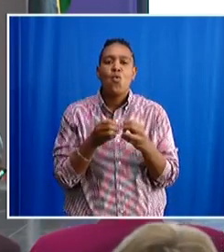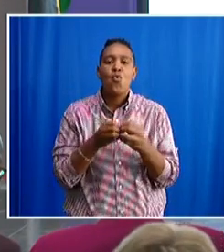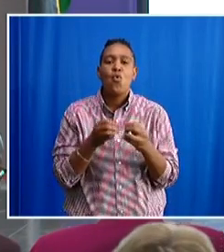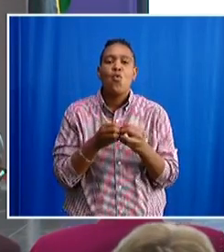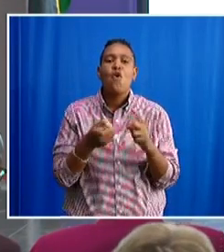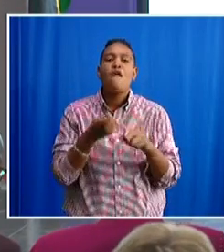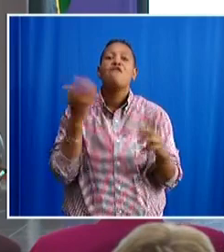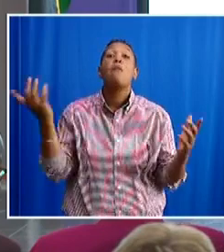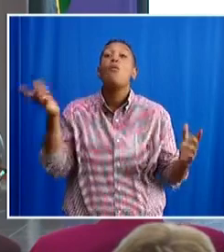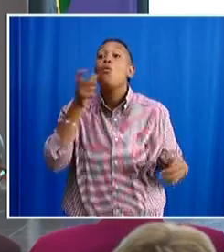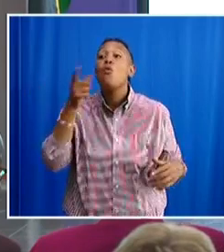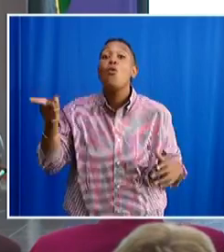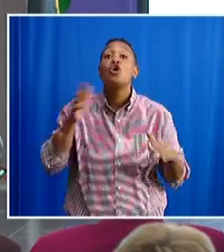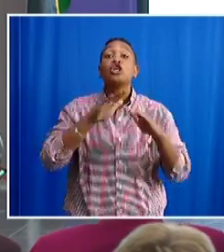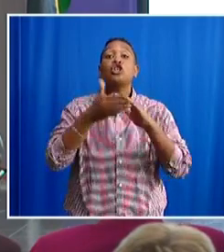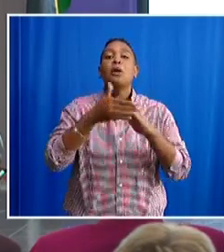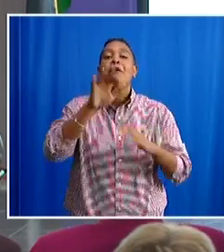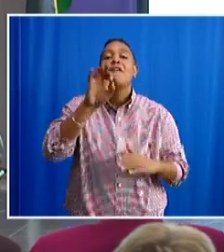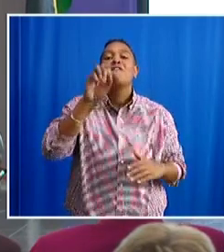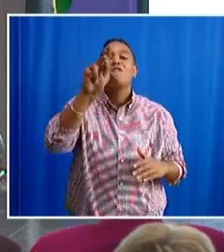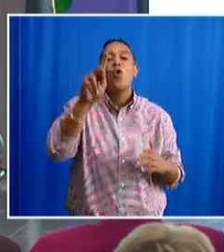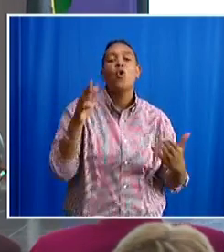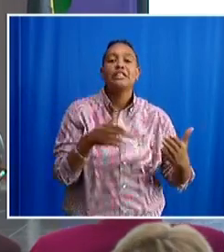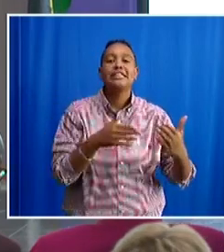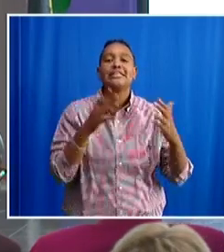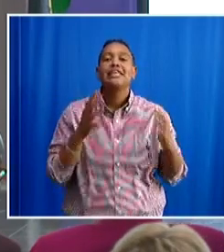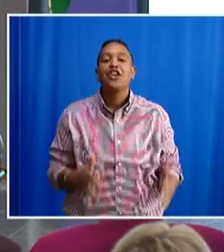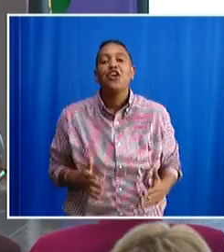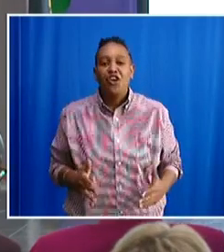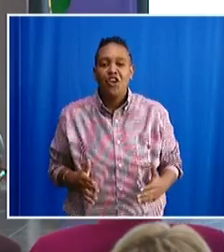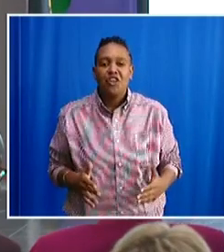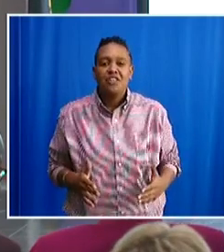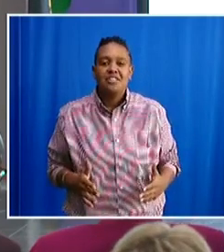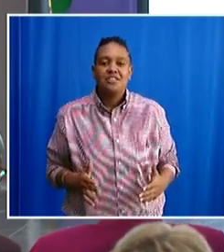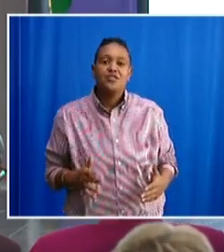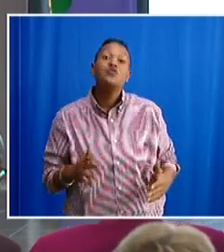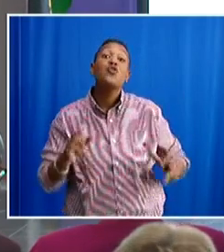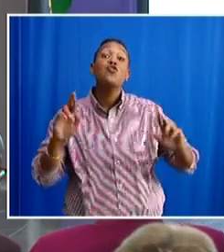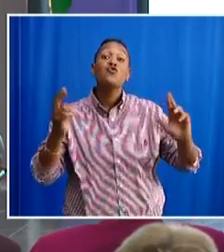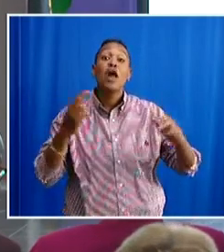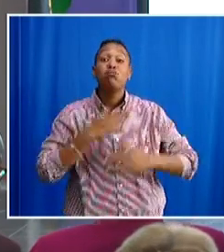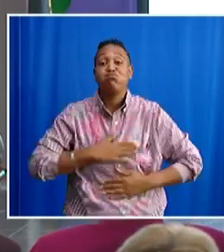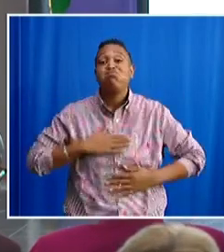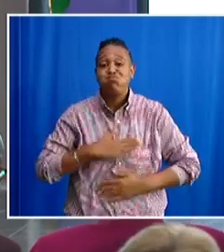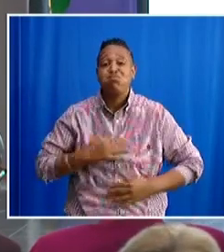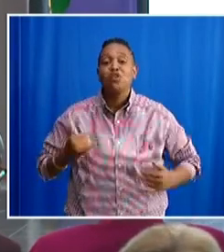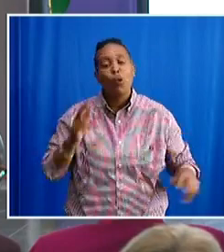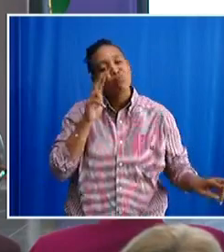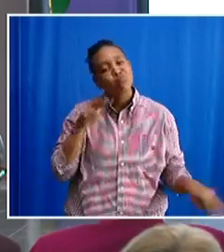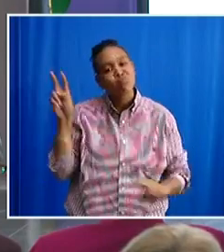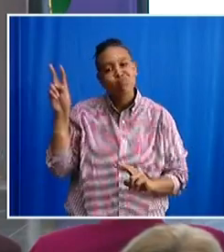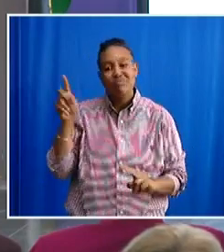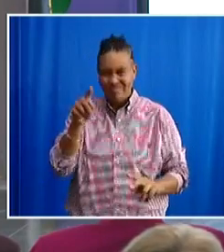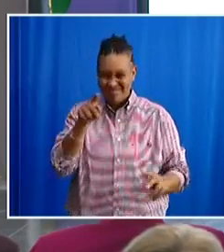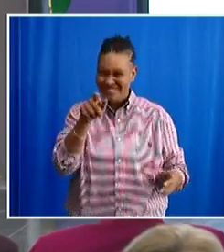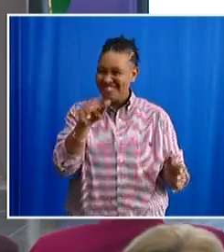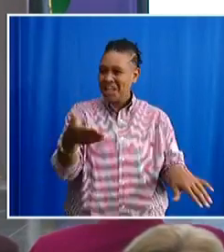the Jamaican folk singers. So get ready to be entertained. Uno dead,